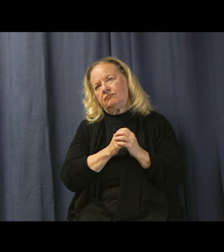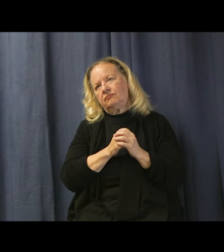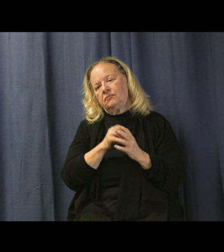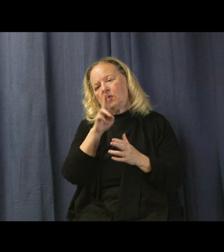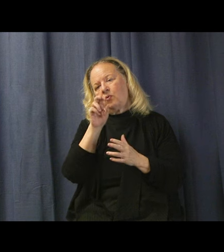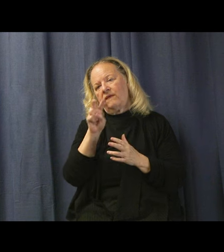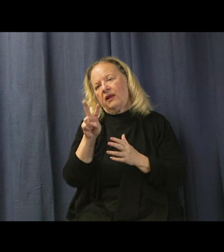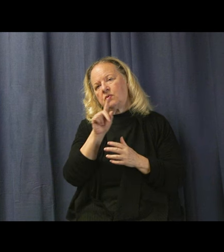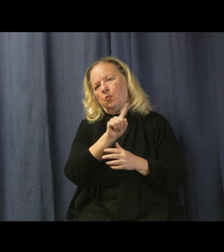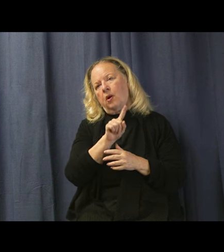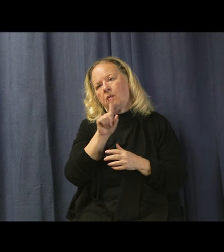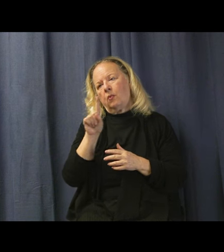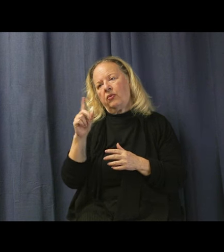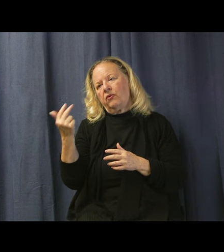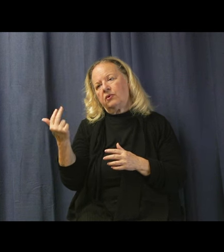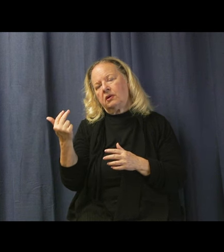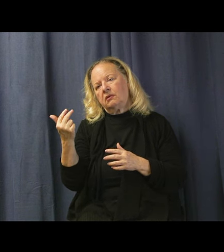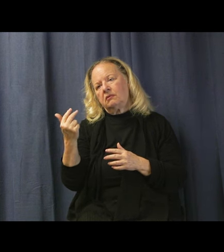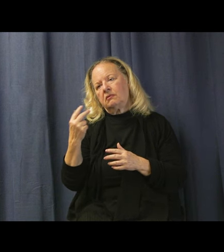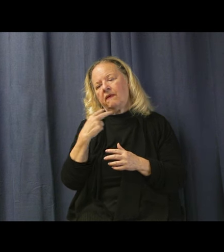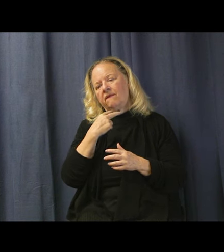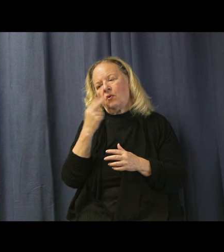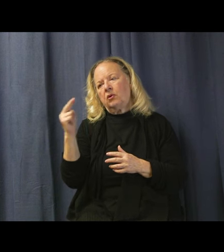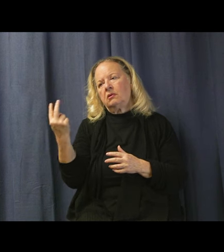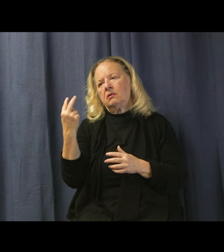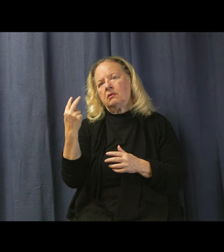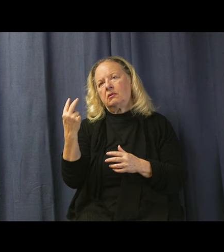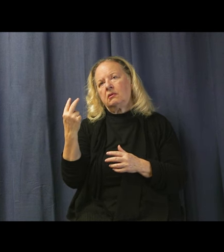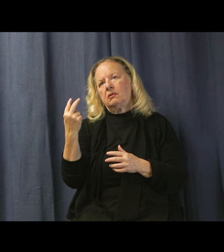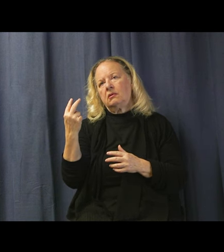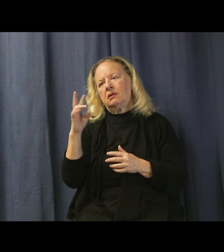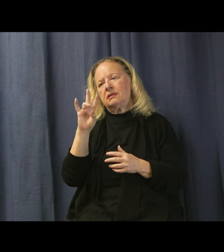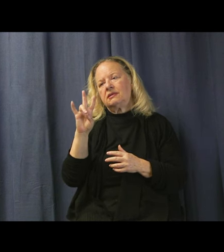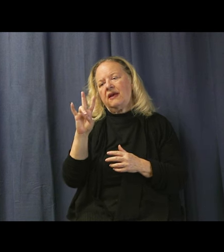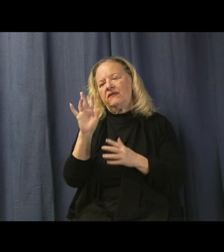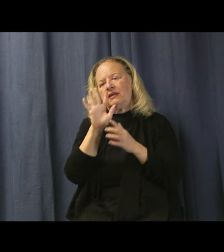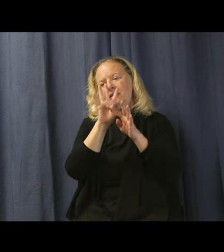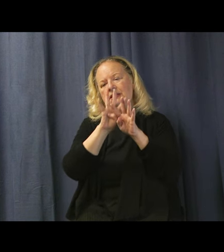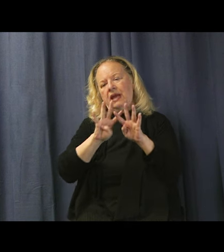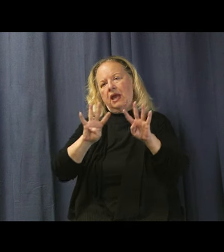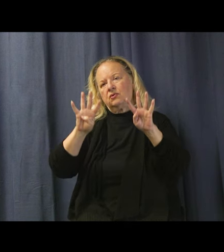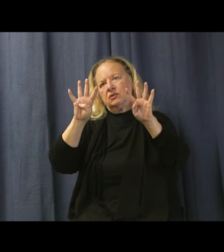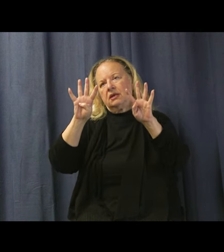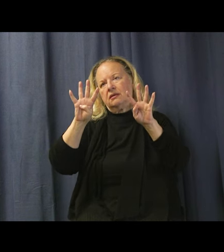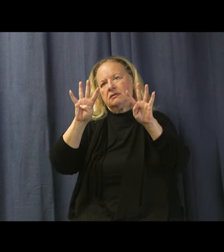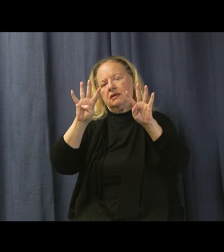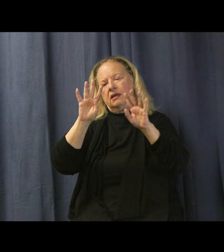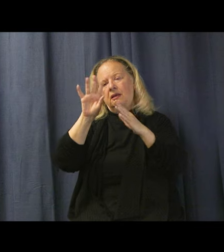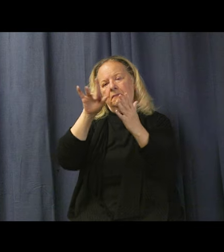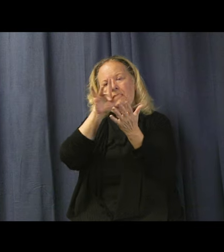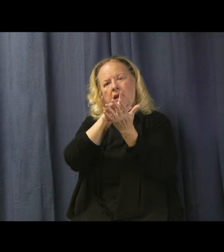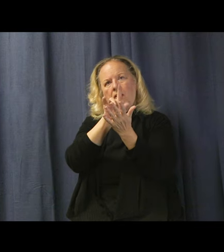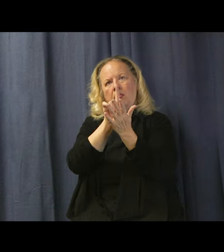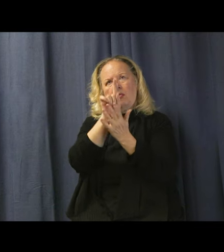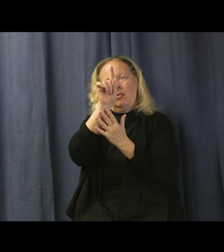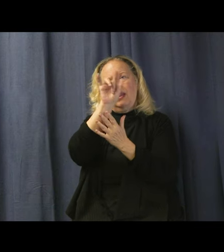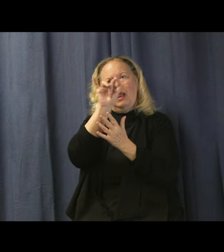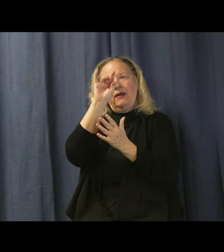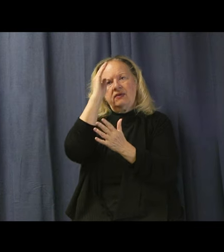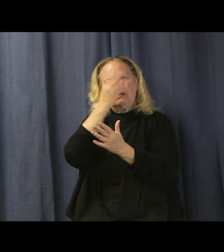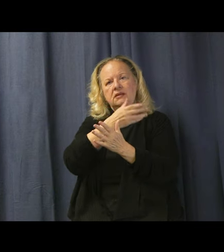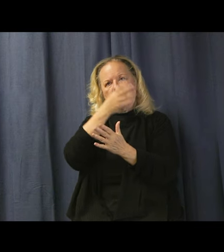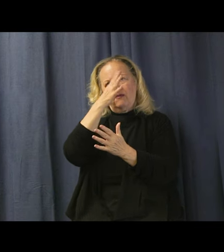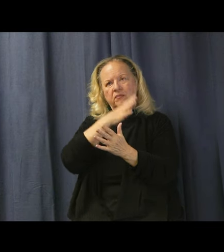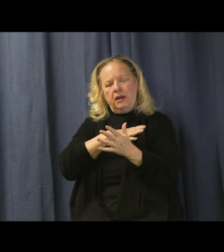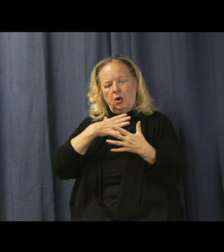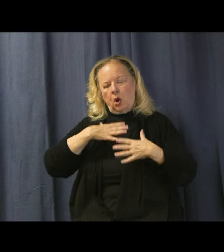Revelation 1, 12, 13. I turned to see the voice that spoke with me, and being turned, I saw seven golden candlesticks, and in the midst of the seven candlesticks, one like the Son of Man, clothed